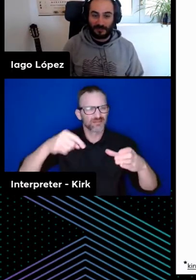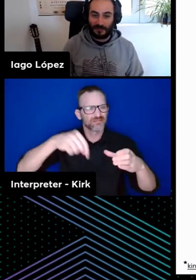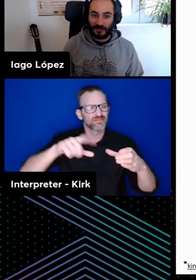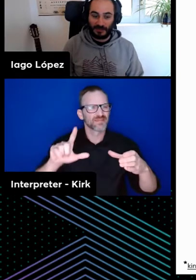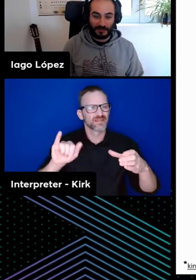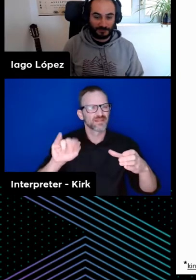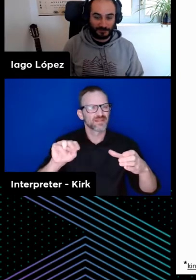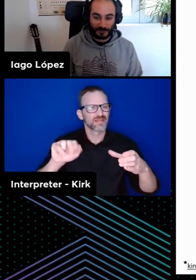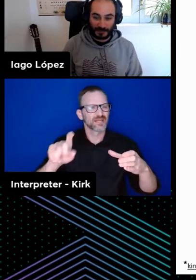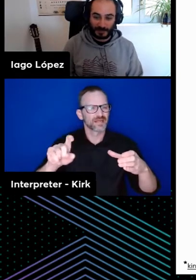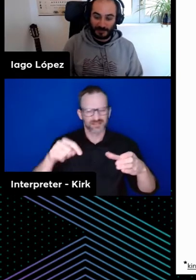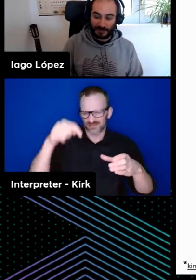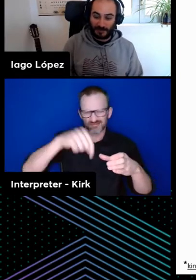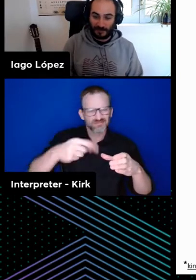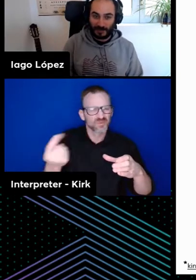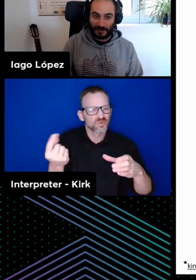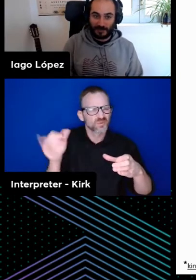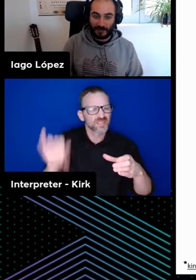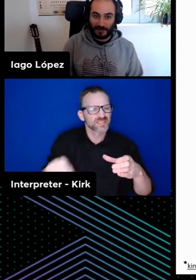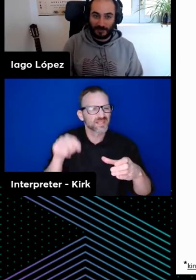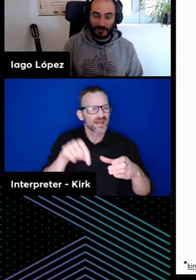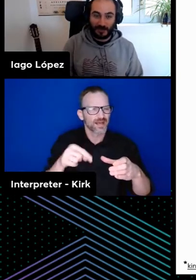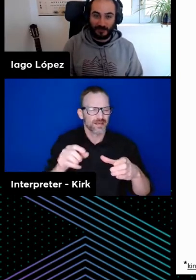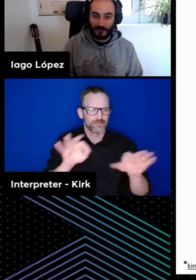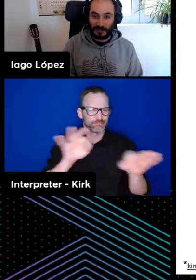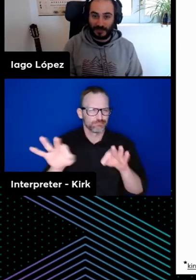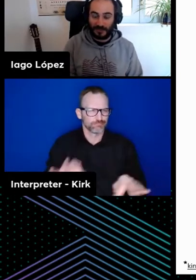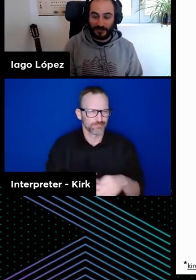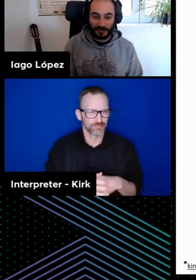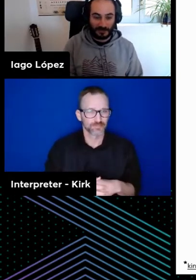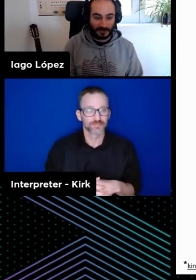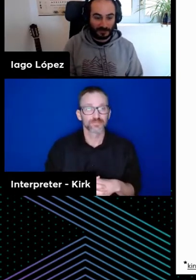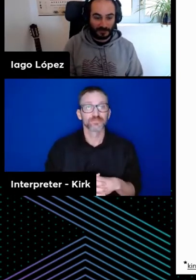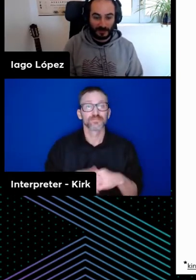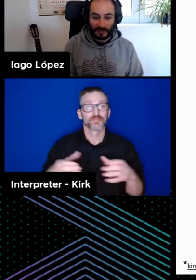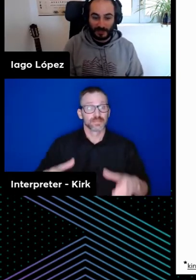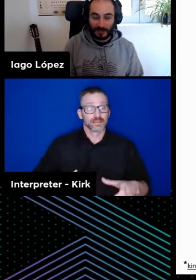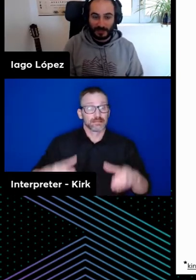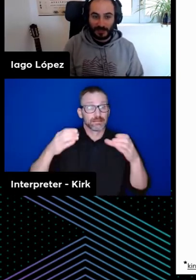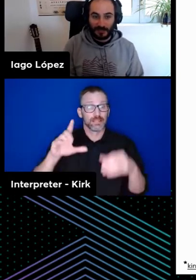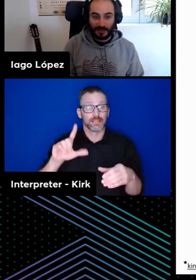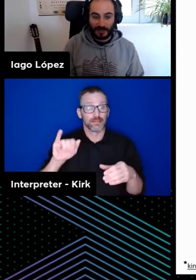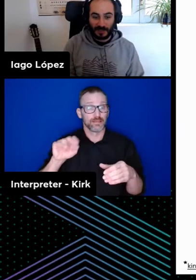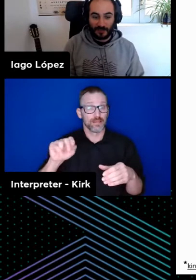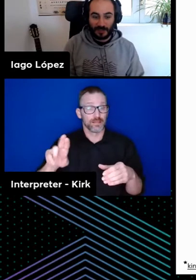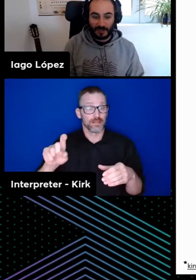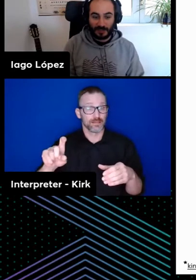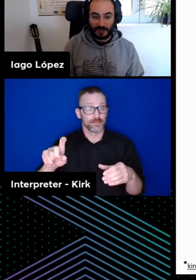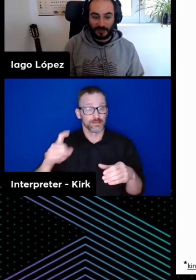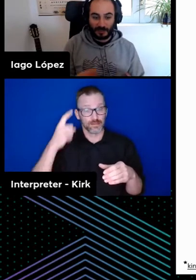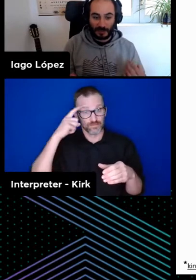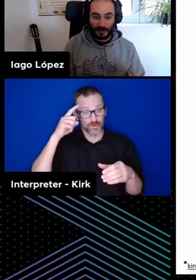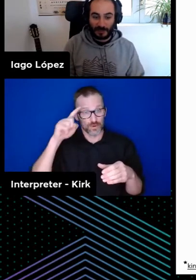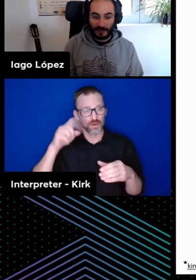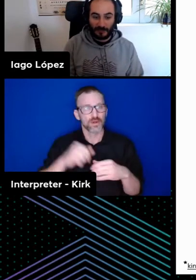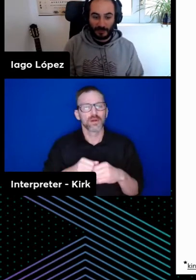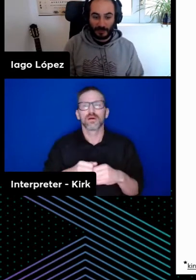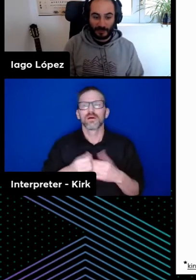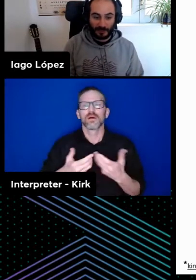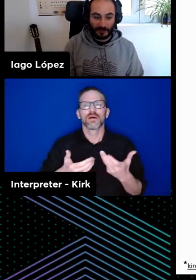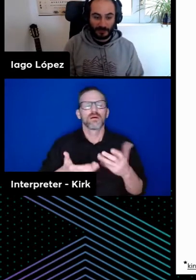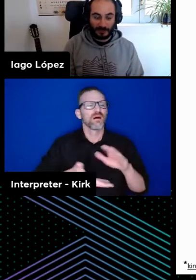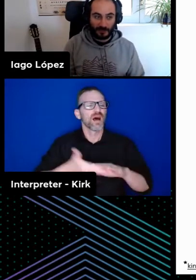Linux is first. And the main point of container Linux is to simplify